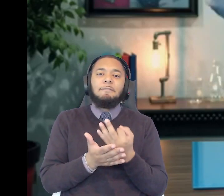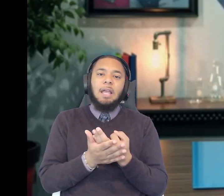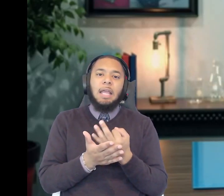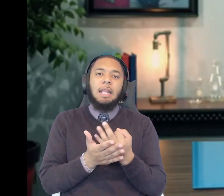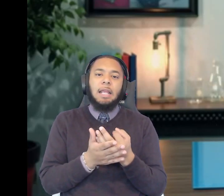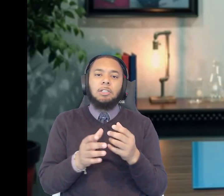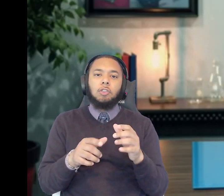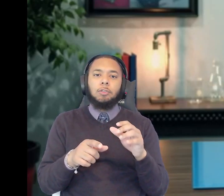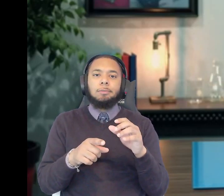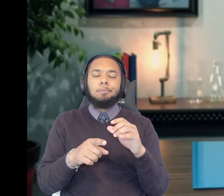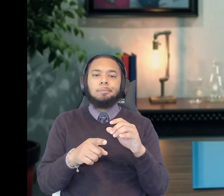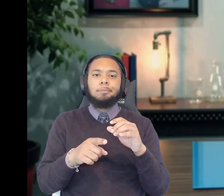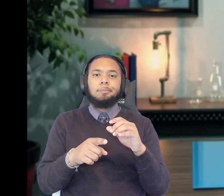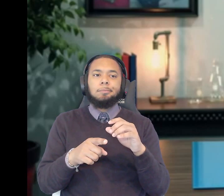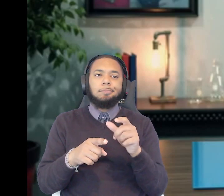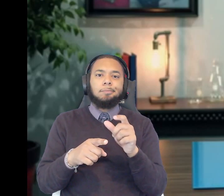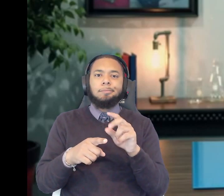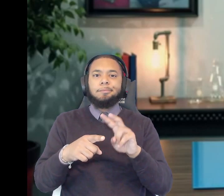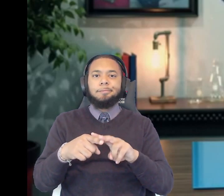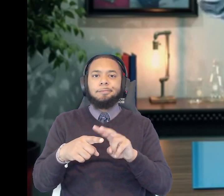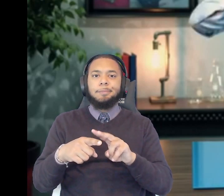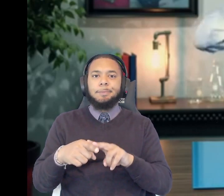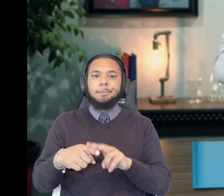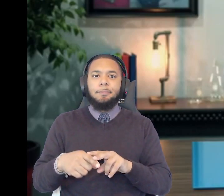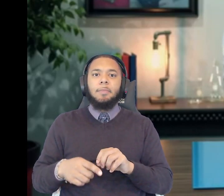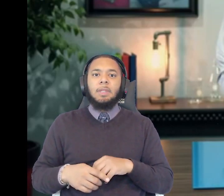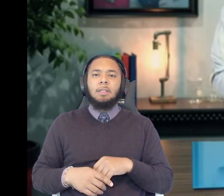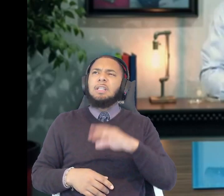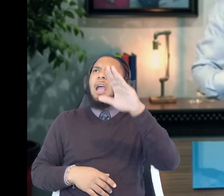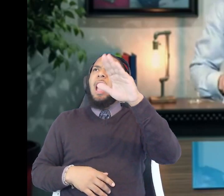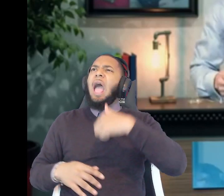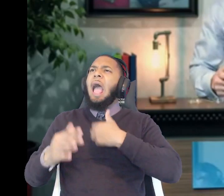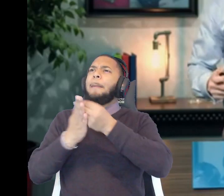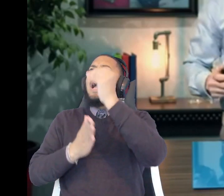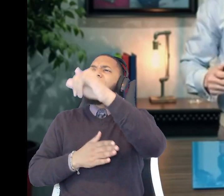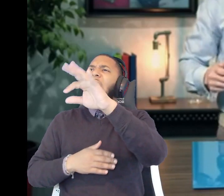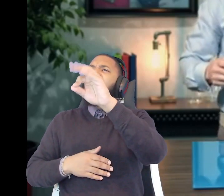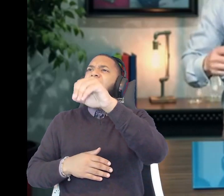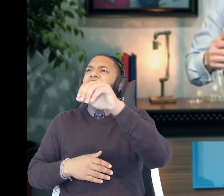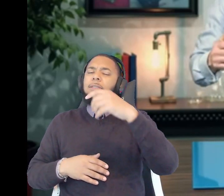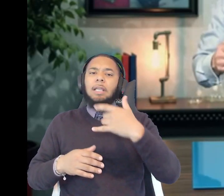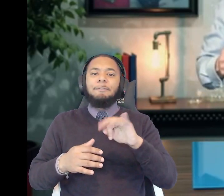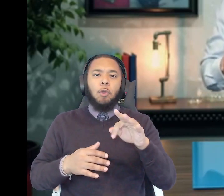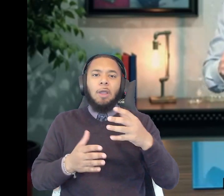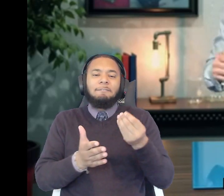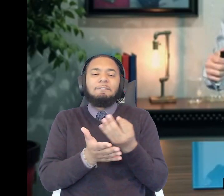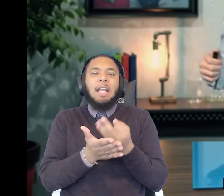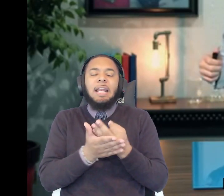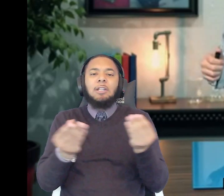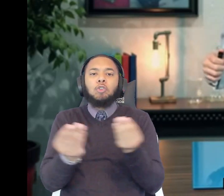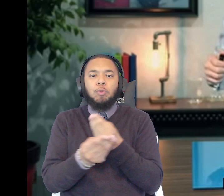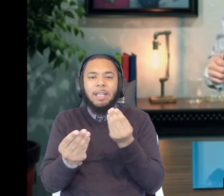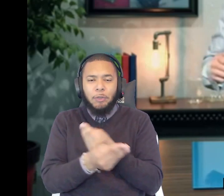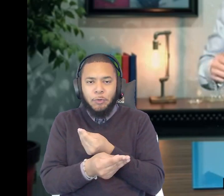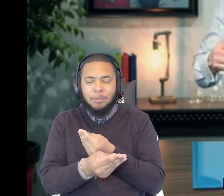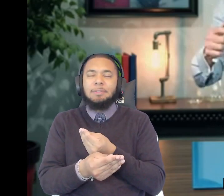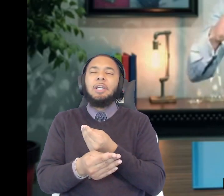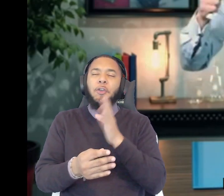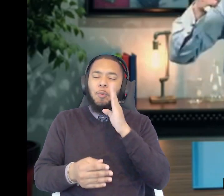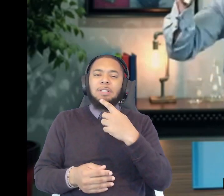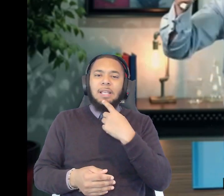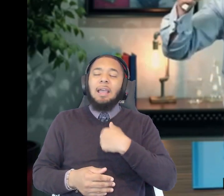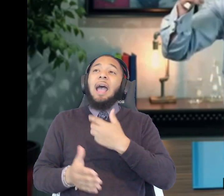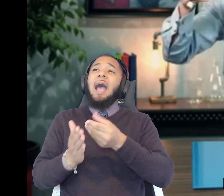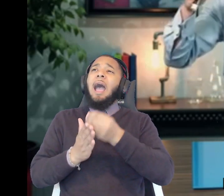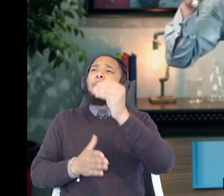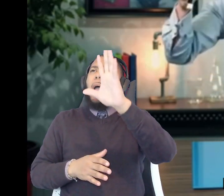say, yep, I'll have that one at 90 cents. I'll have that one at 95 cents. I'll have this one at 75 cents. And